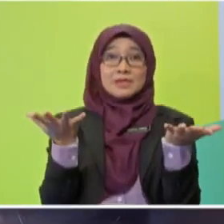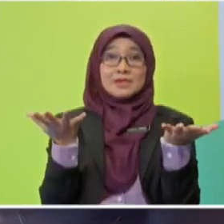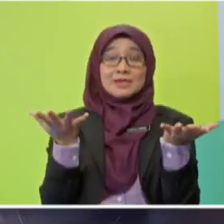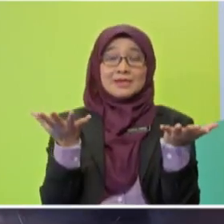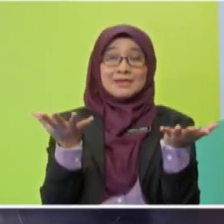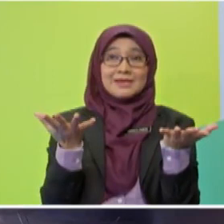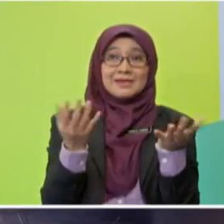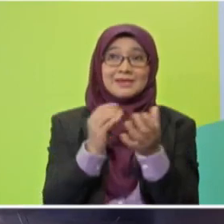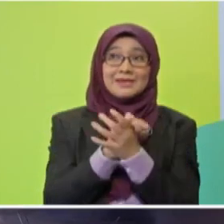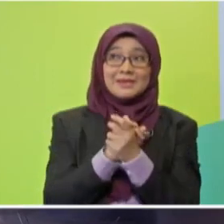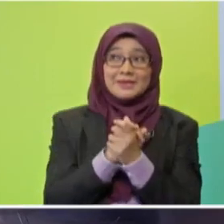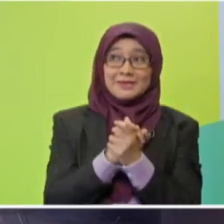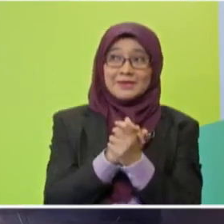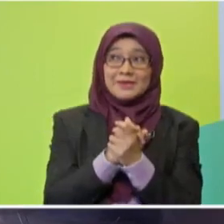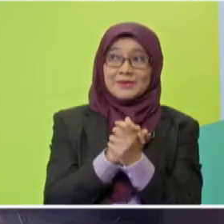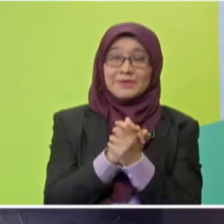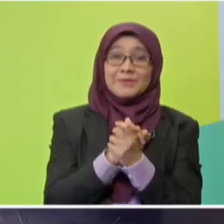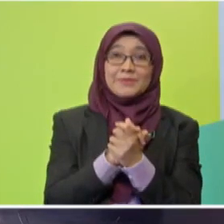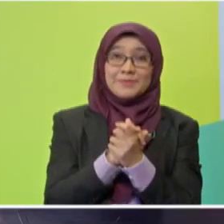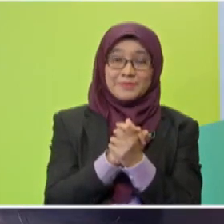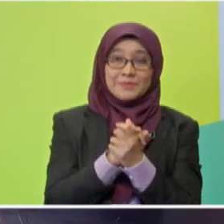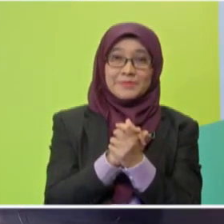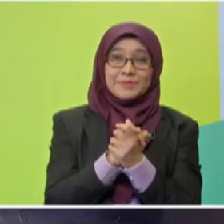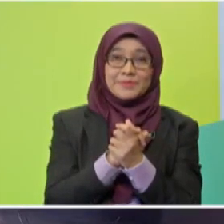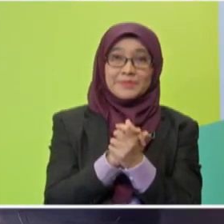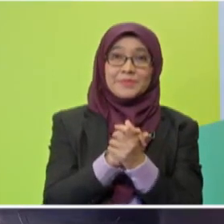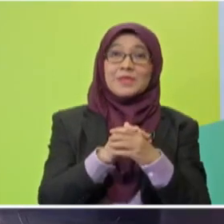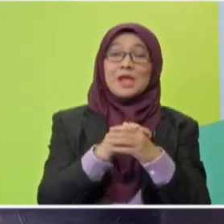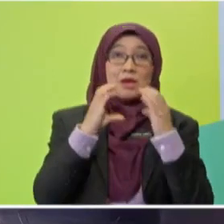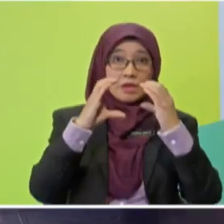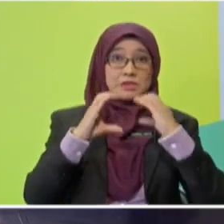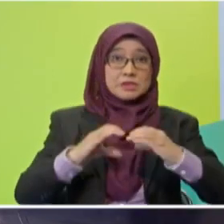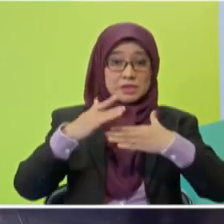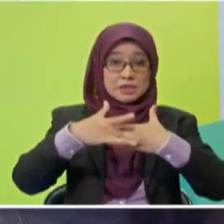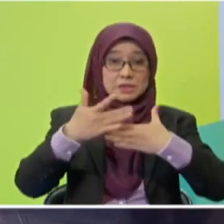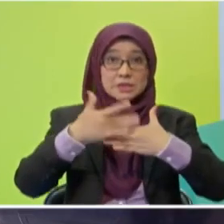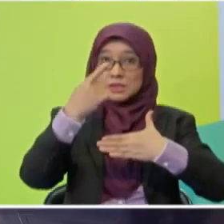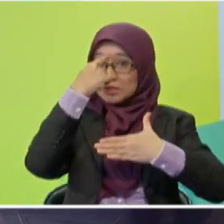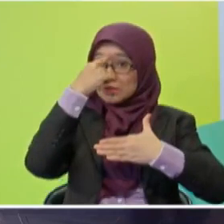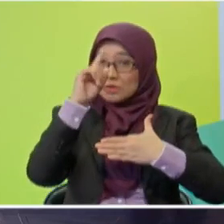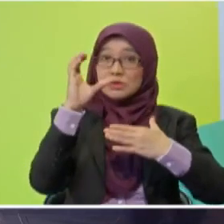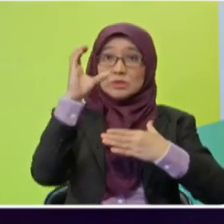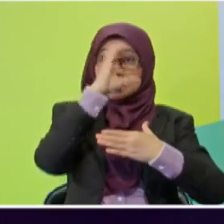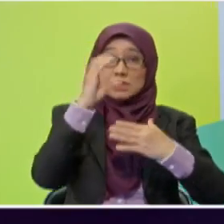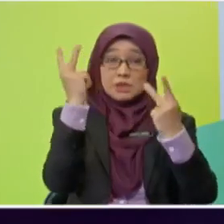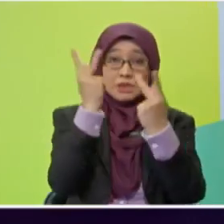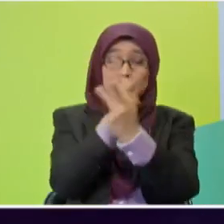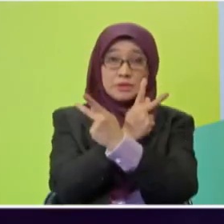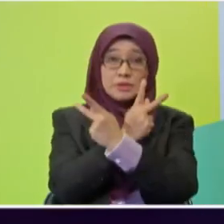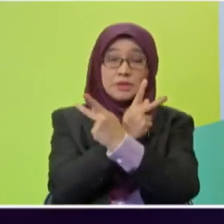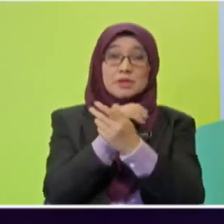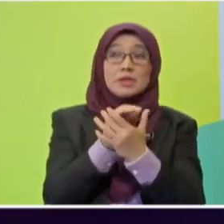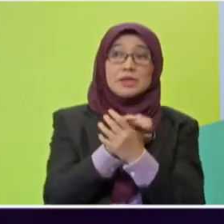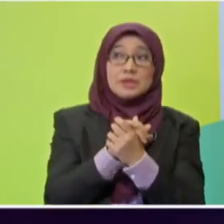So, Okay, I would like to introduce a easy technique to find the multiples. Okay, so here